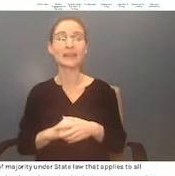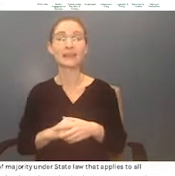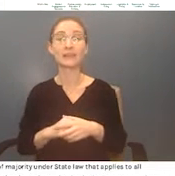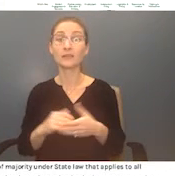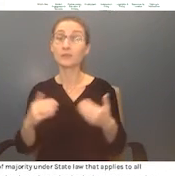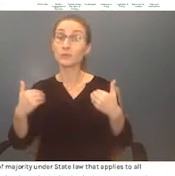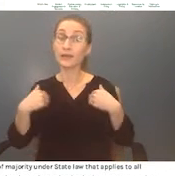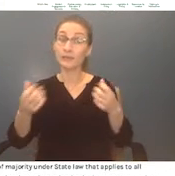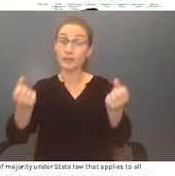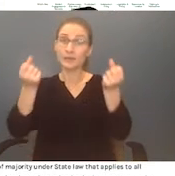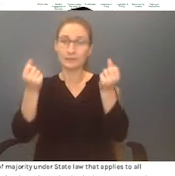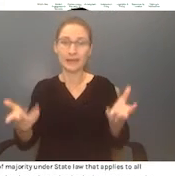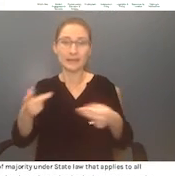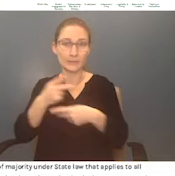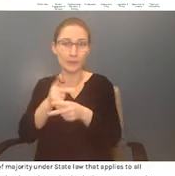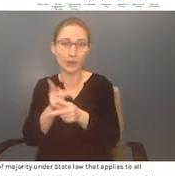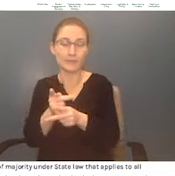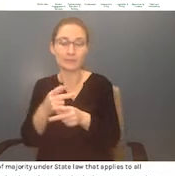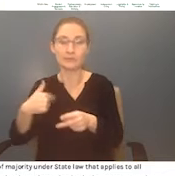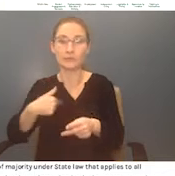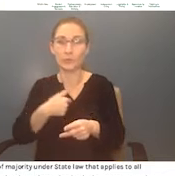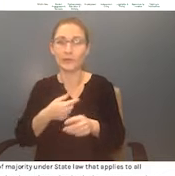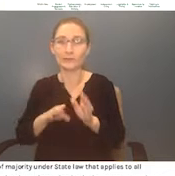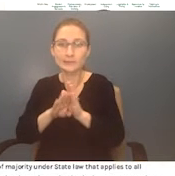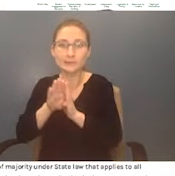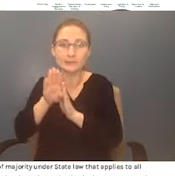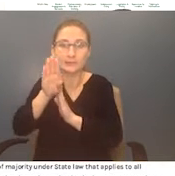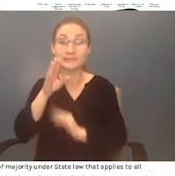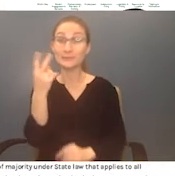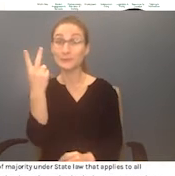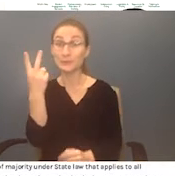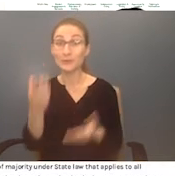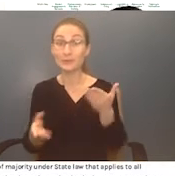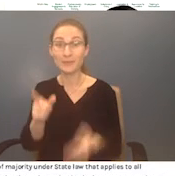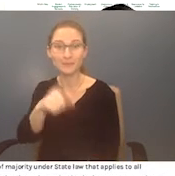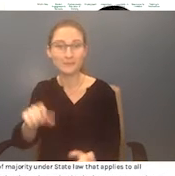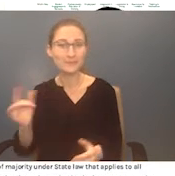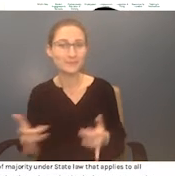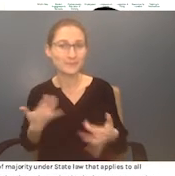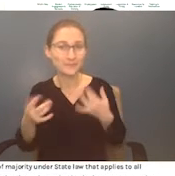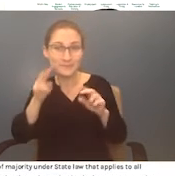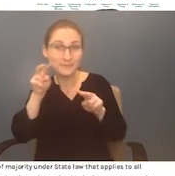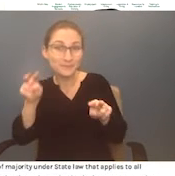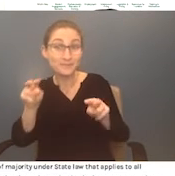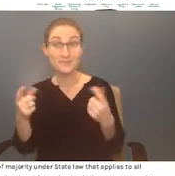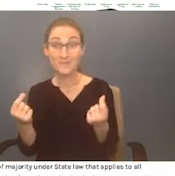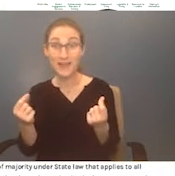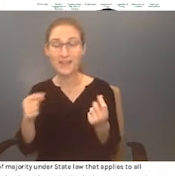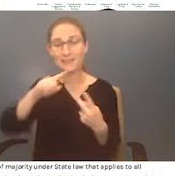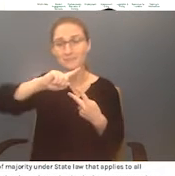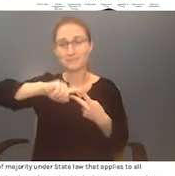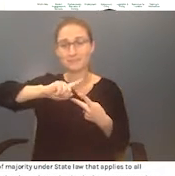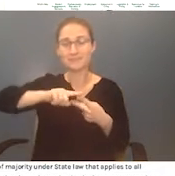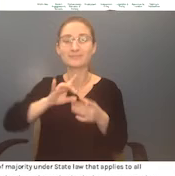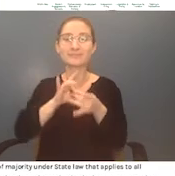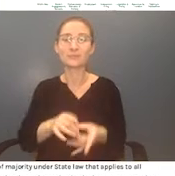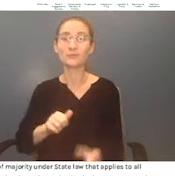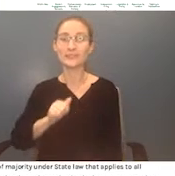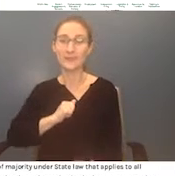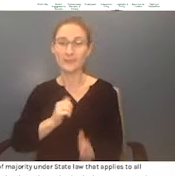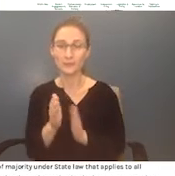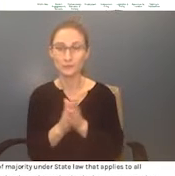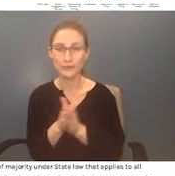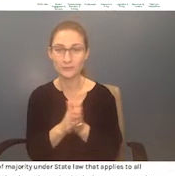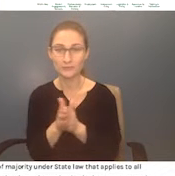we have a lot of products in the works, but two that you might be most excited about is one on